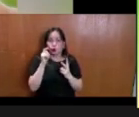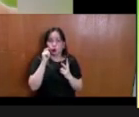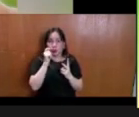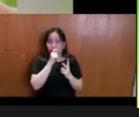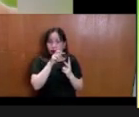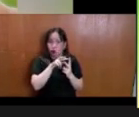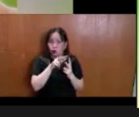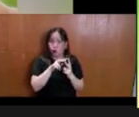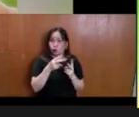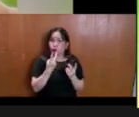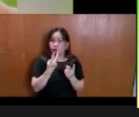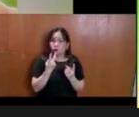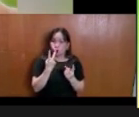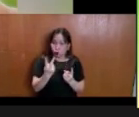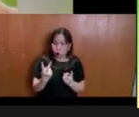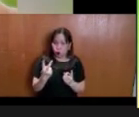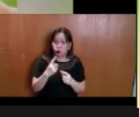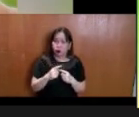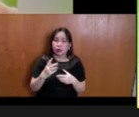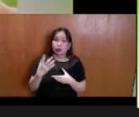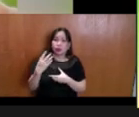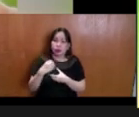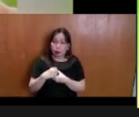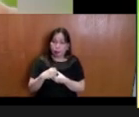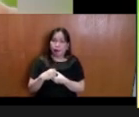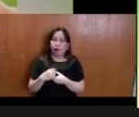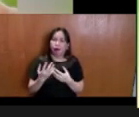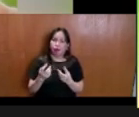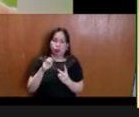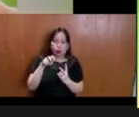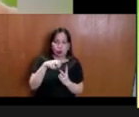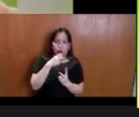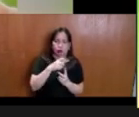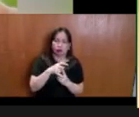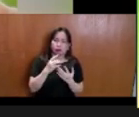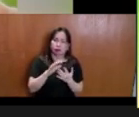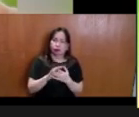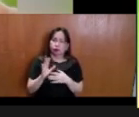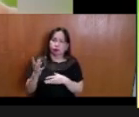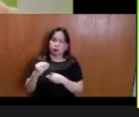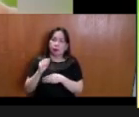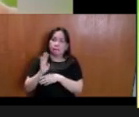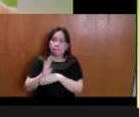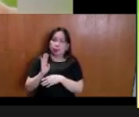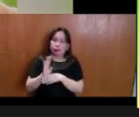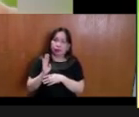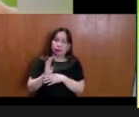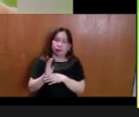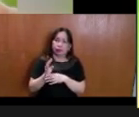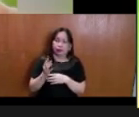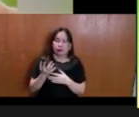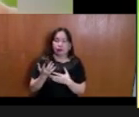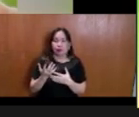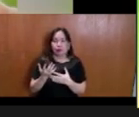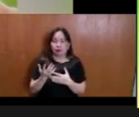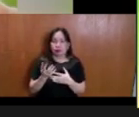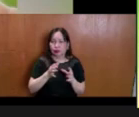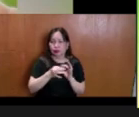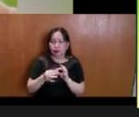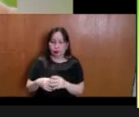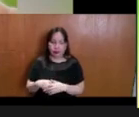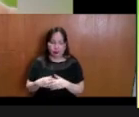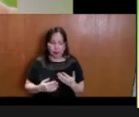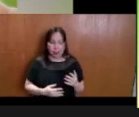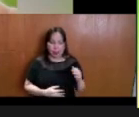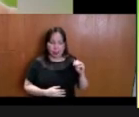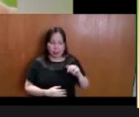they can be part of the business of or this tourism value all chain. Right. All right. Thank you, Dr. Twinkle. Alex, hi. Good to see